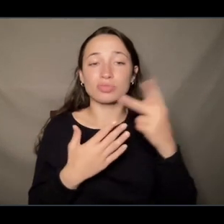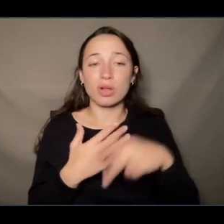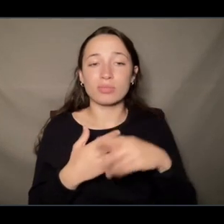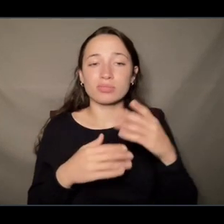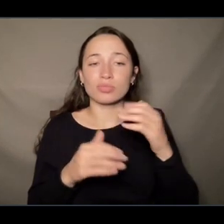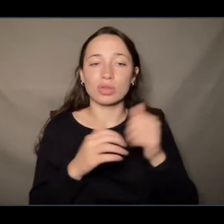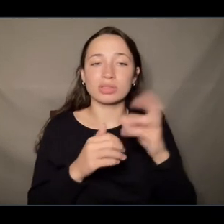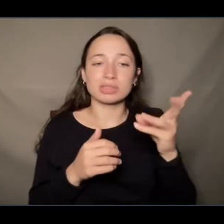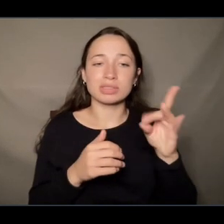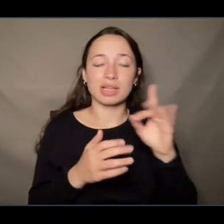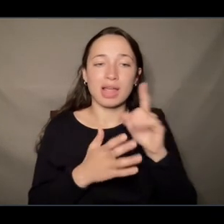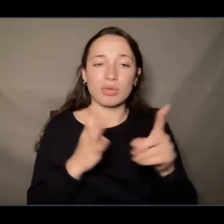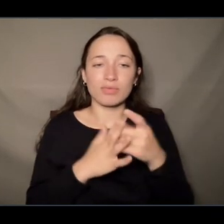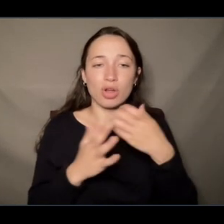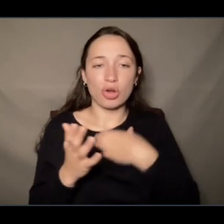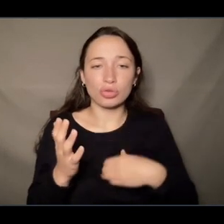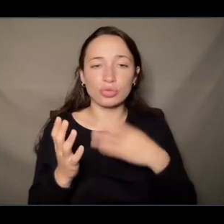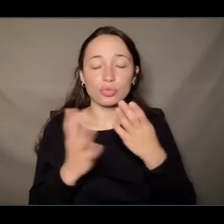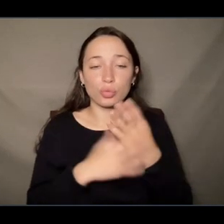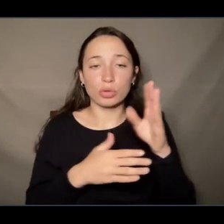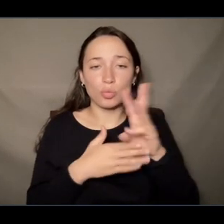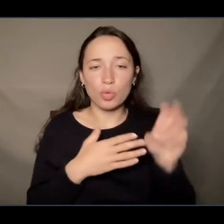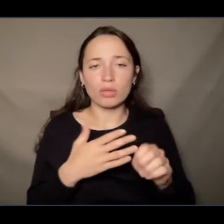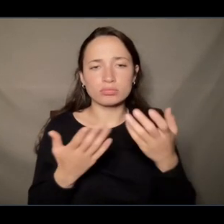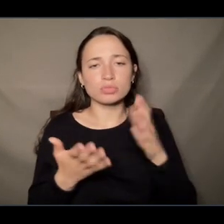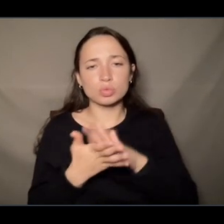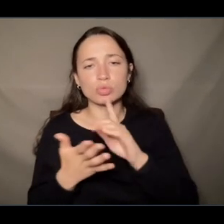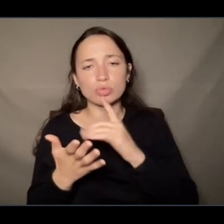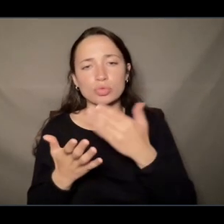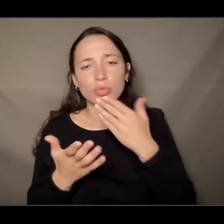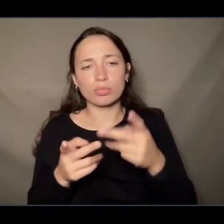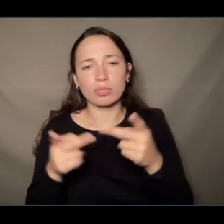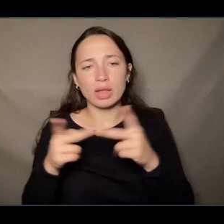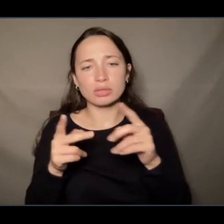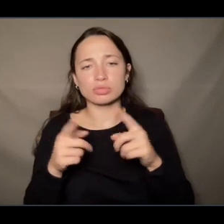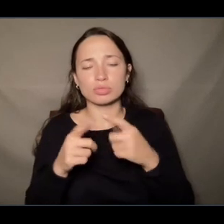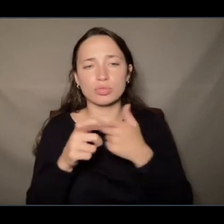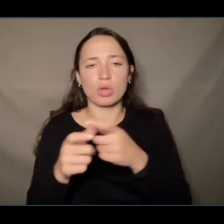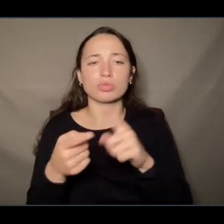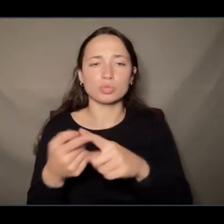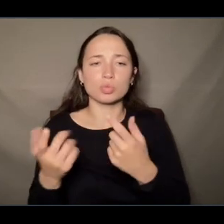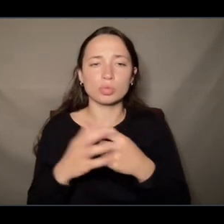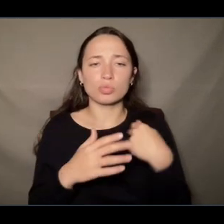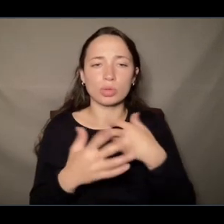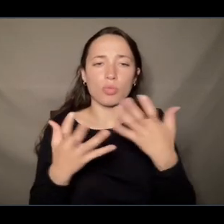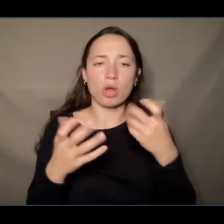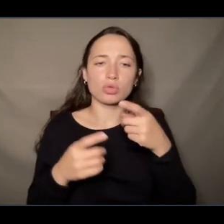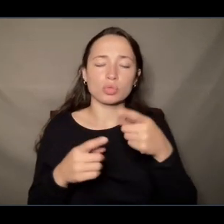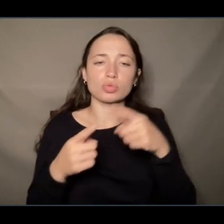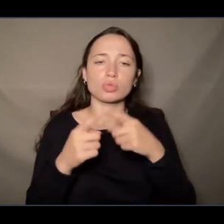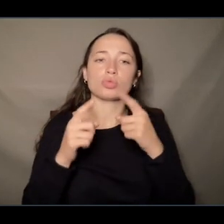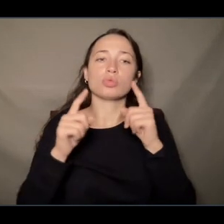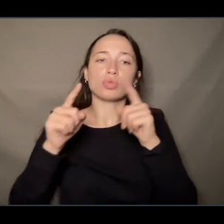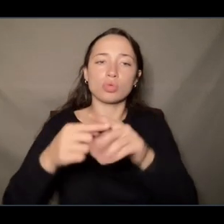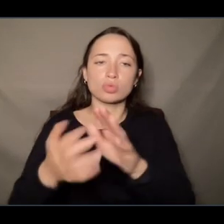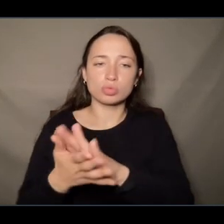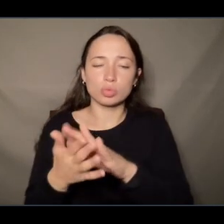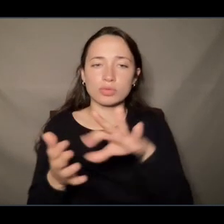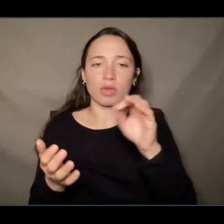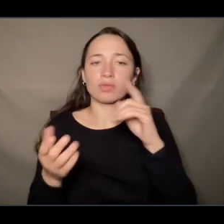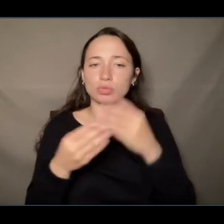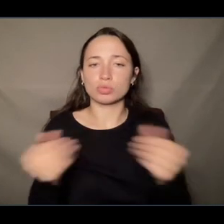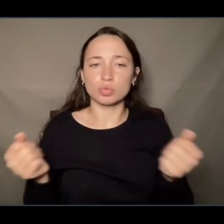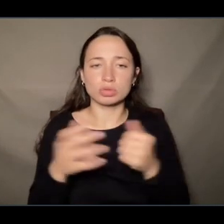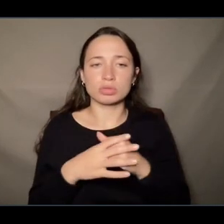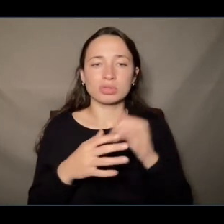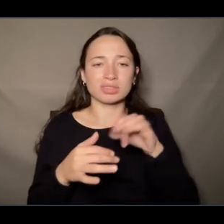hours of hunger, which takes them right through the weekend, school's a good place to run to. And we want you to run towards school for your solution, because the